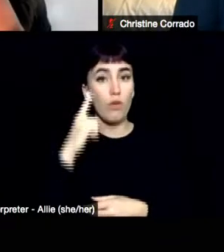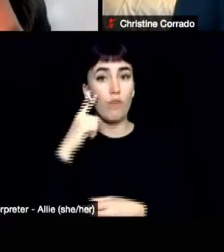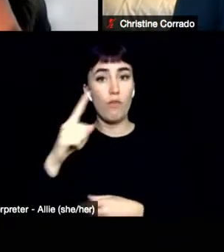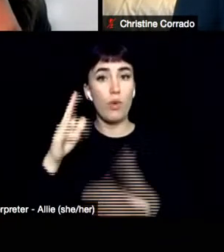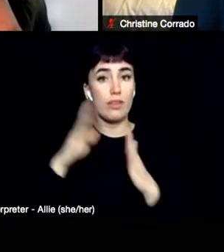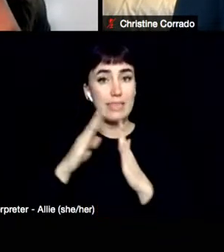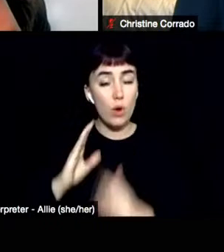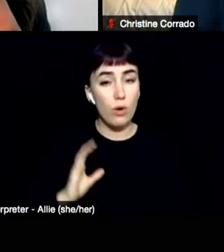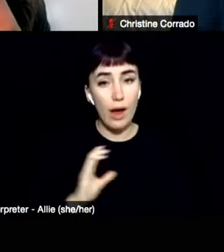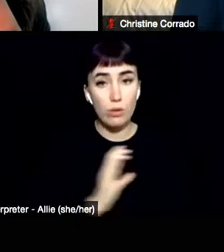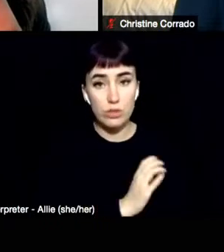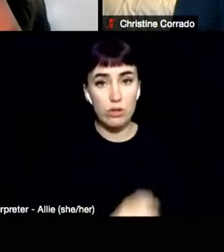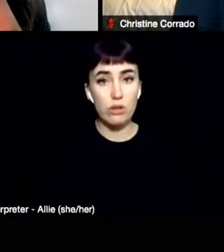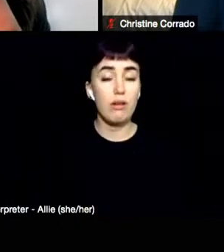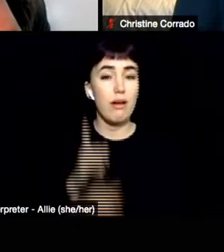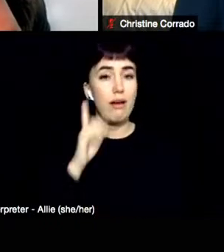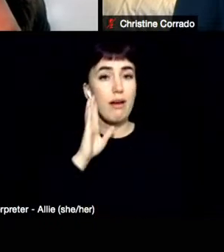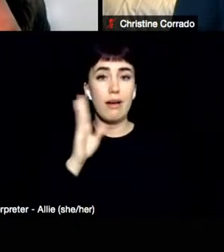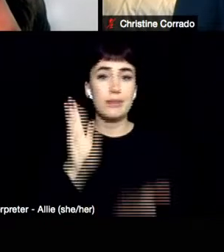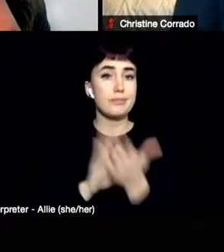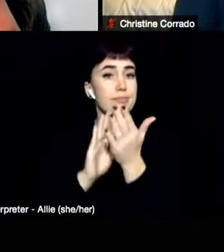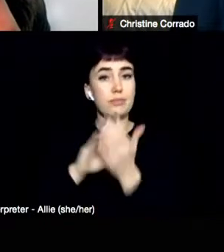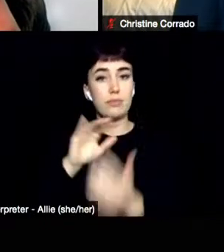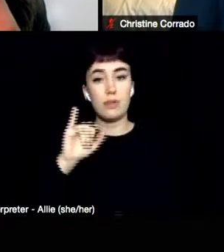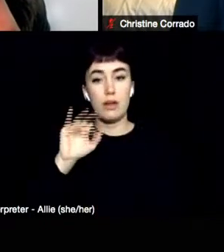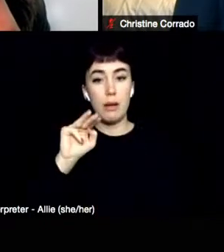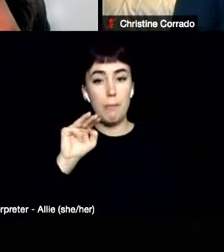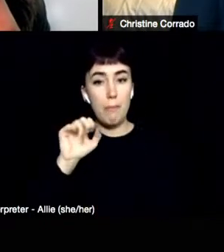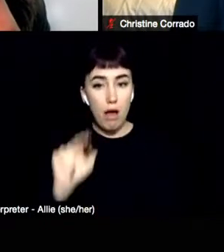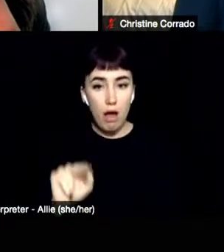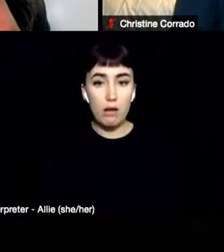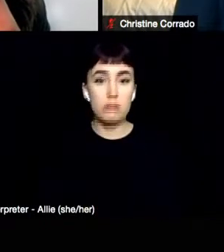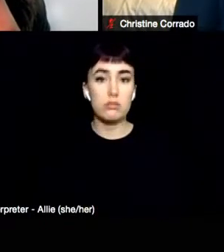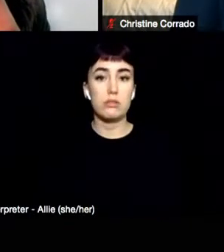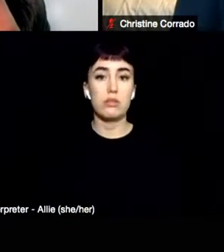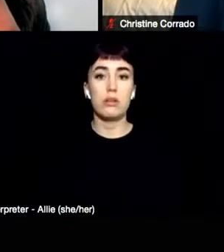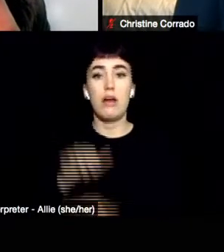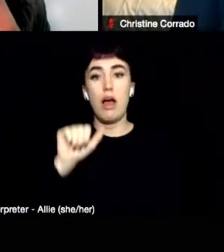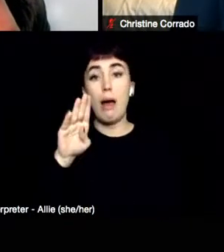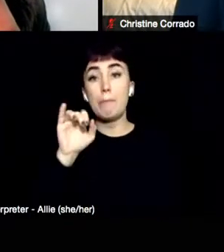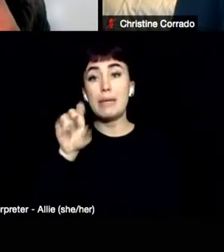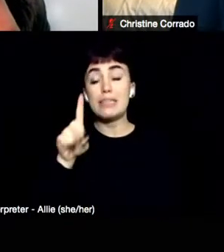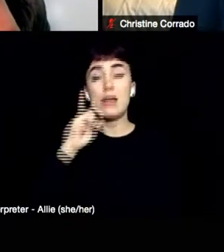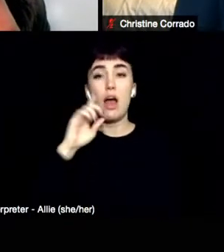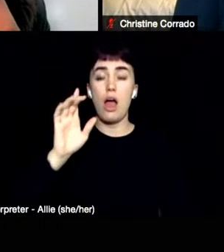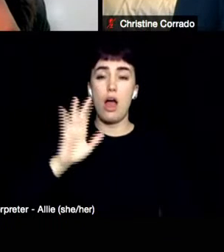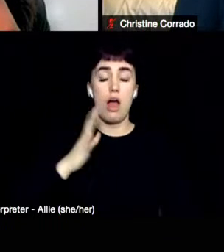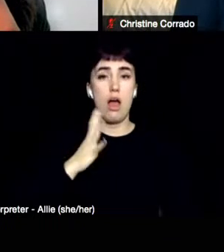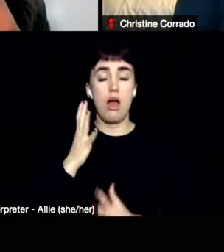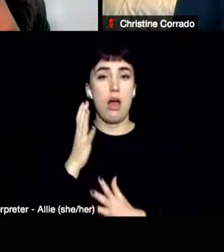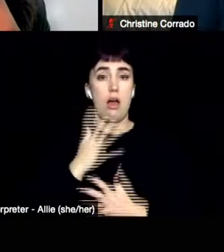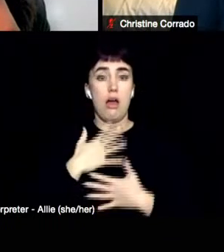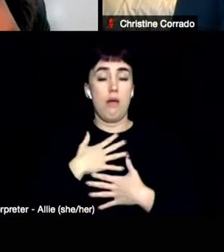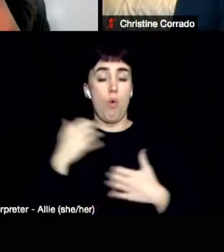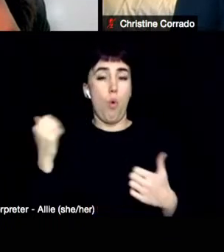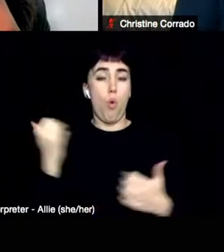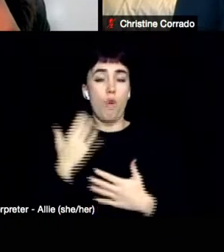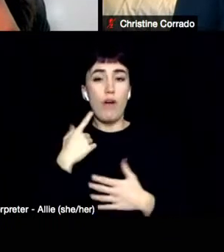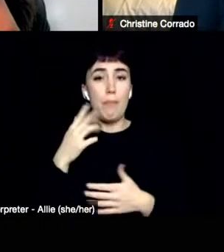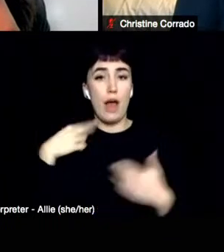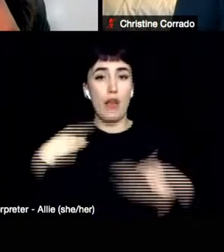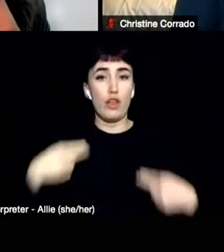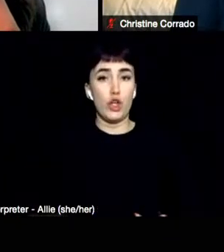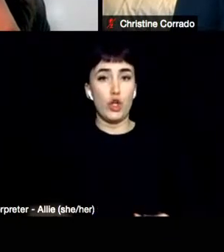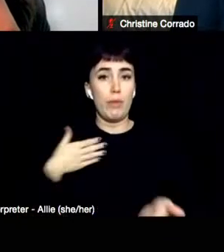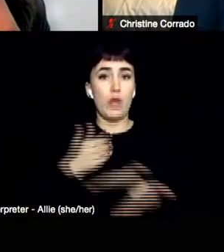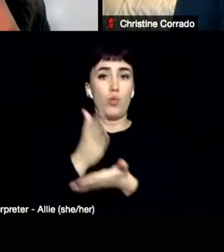council. I applaud Iman Abid. I'm horrified by the human rights violations that are occurring right